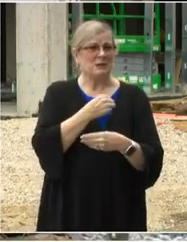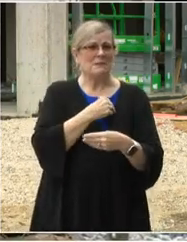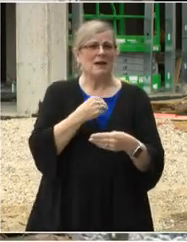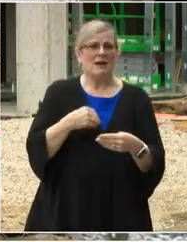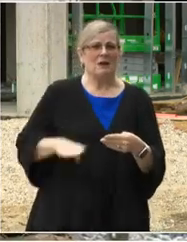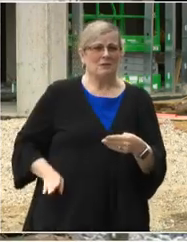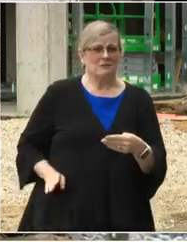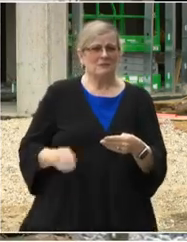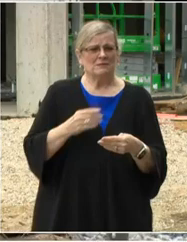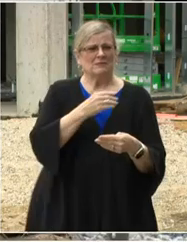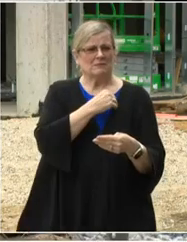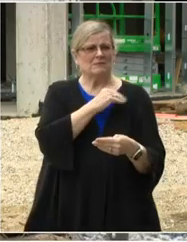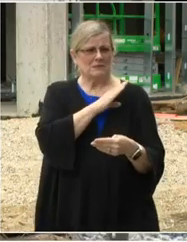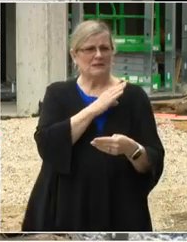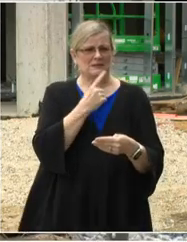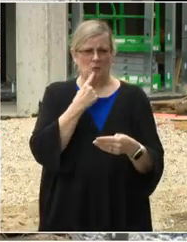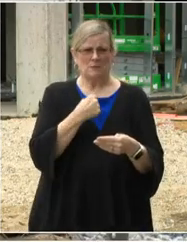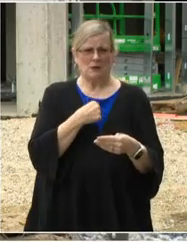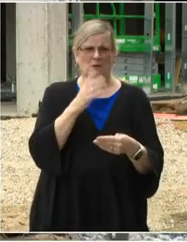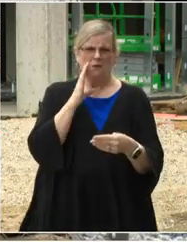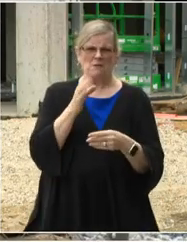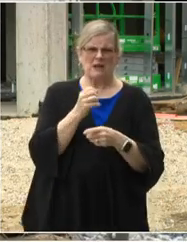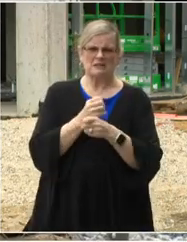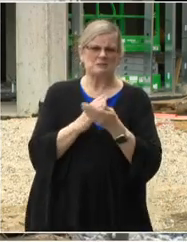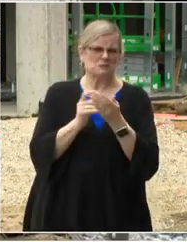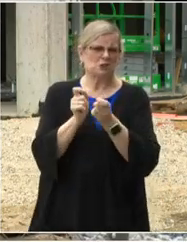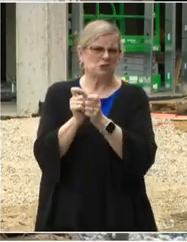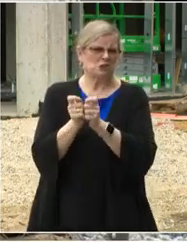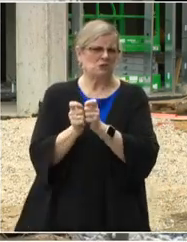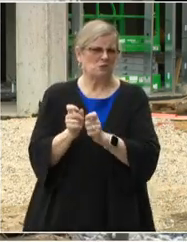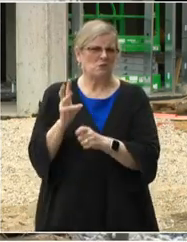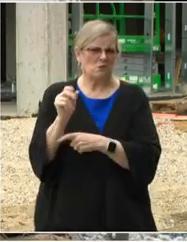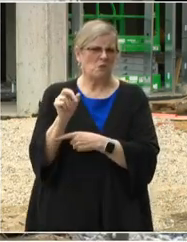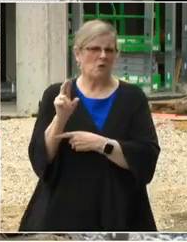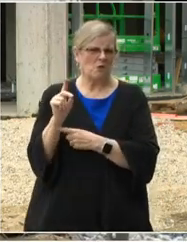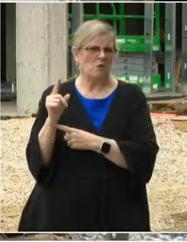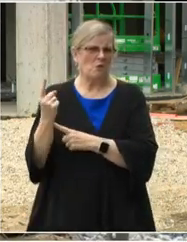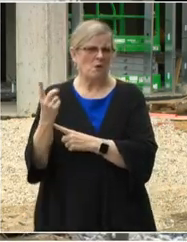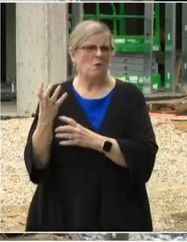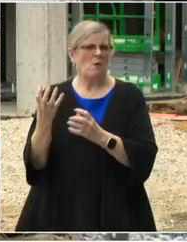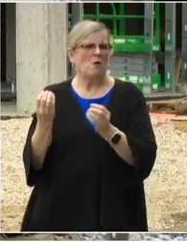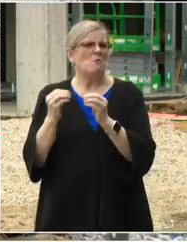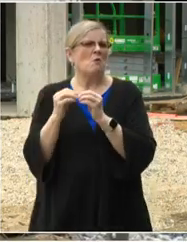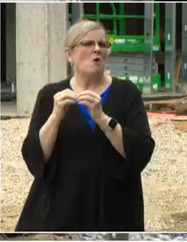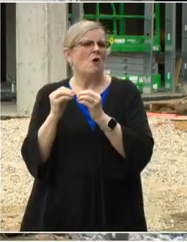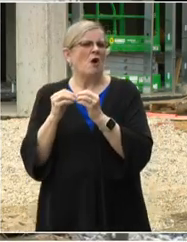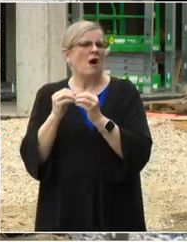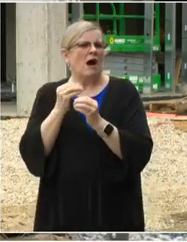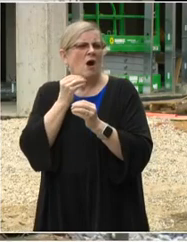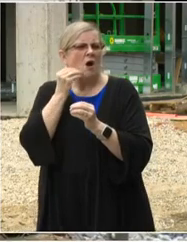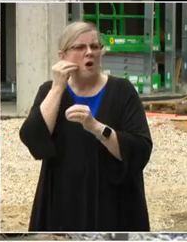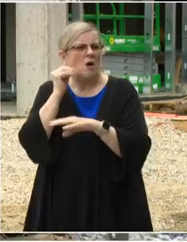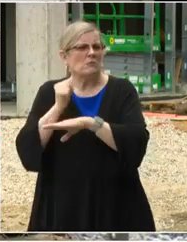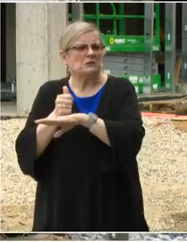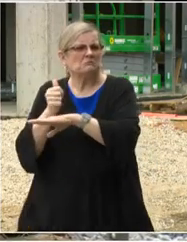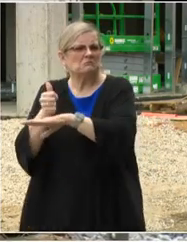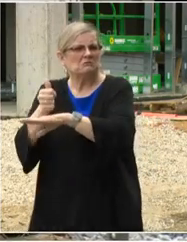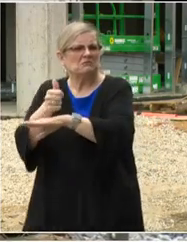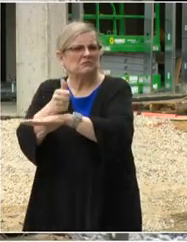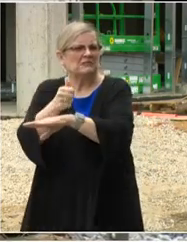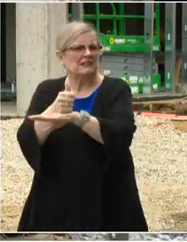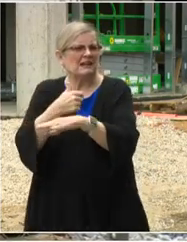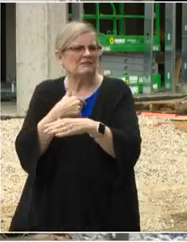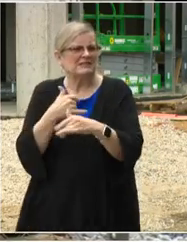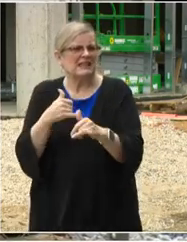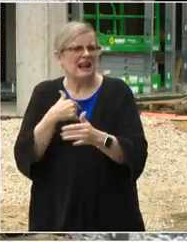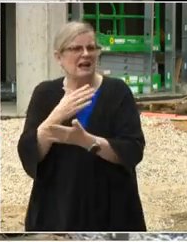said, we're going to make some changes in Ward 1 because we want to get a little bit more housing out of some deals that were pending at the end of the last term.